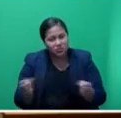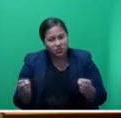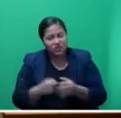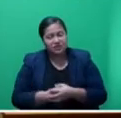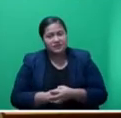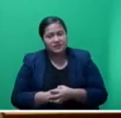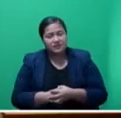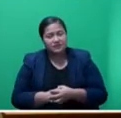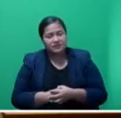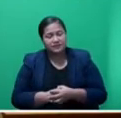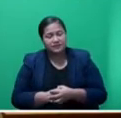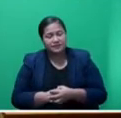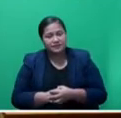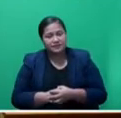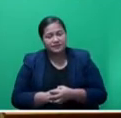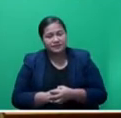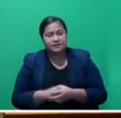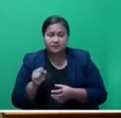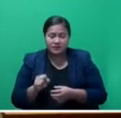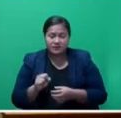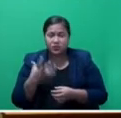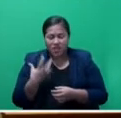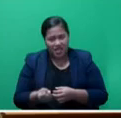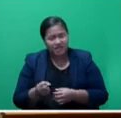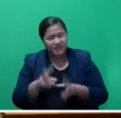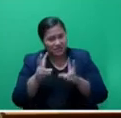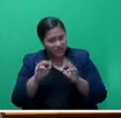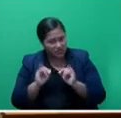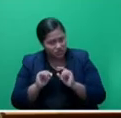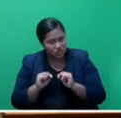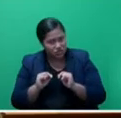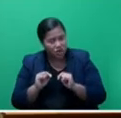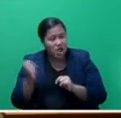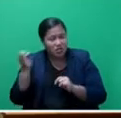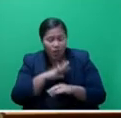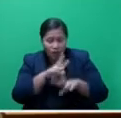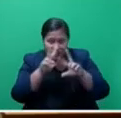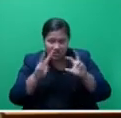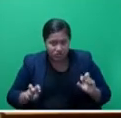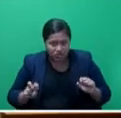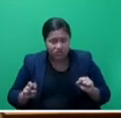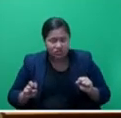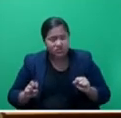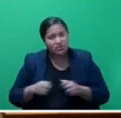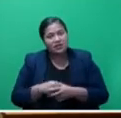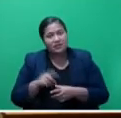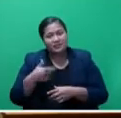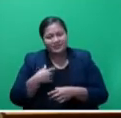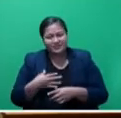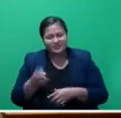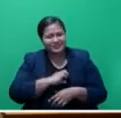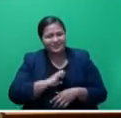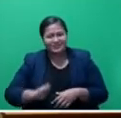Speaker, sir, there are issues of soul-searching, and I see His Excellency, the President, does not sought to take these matters